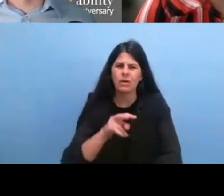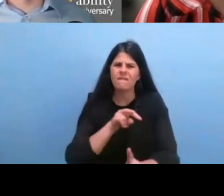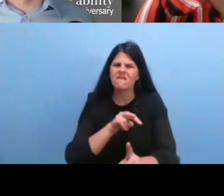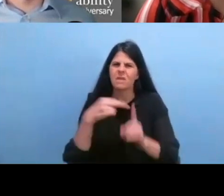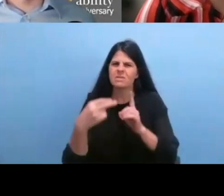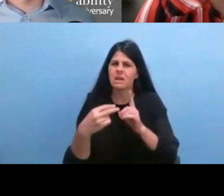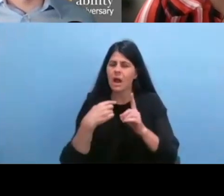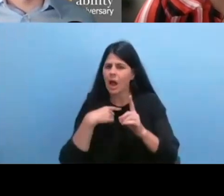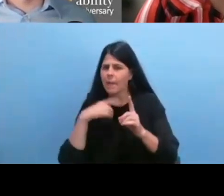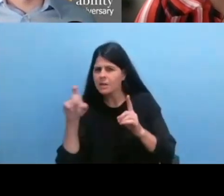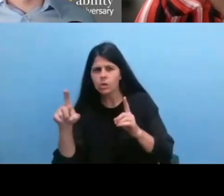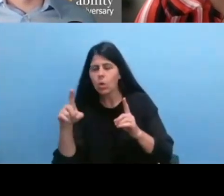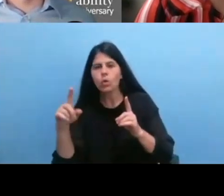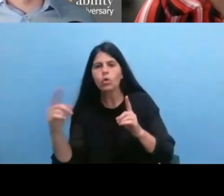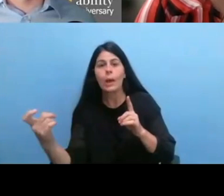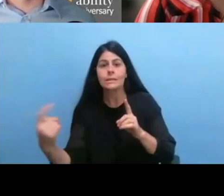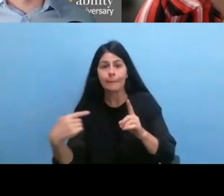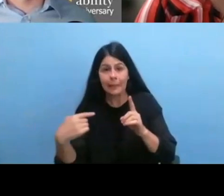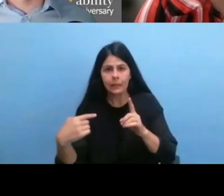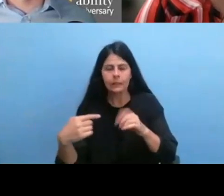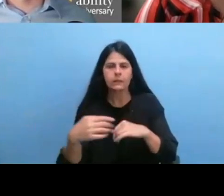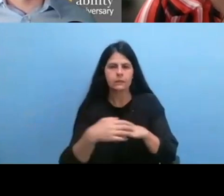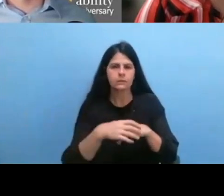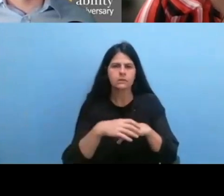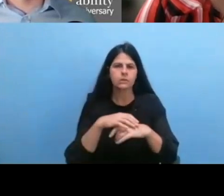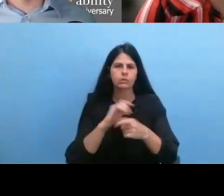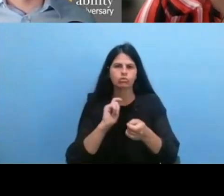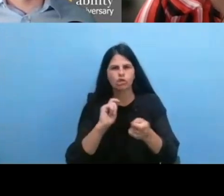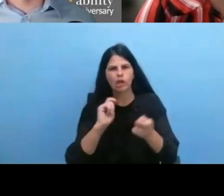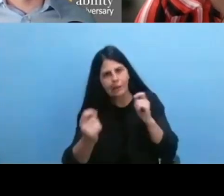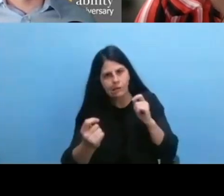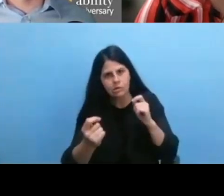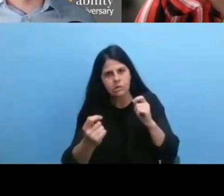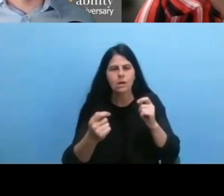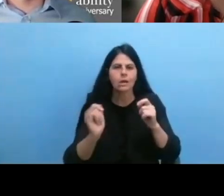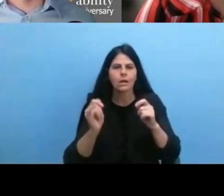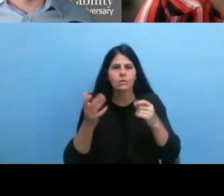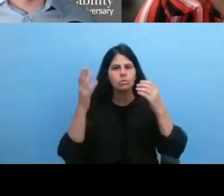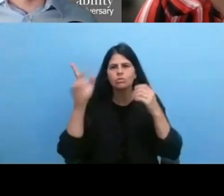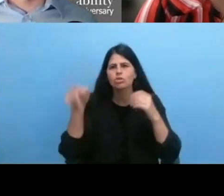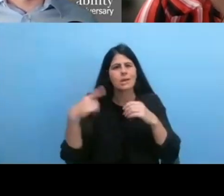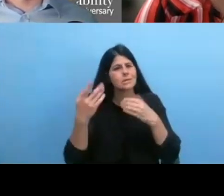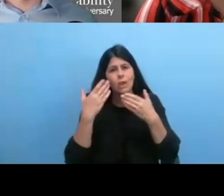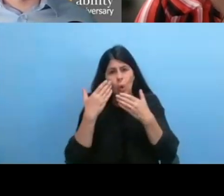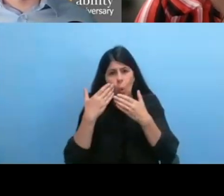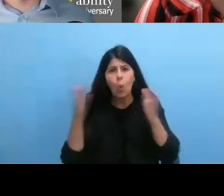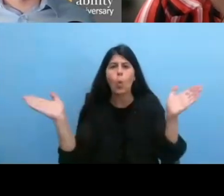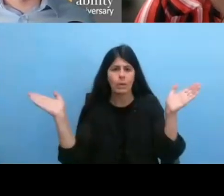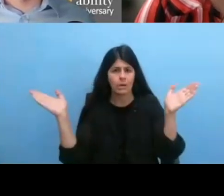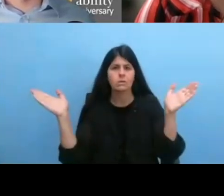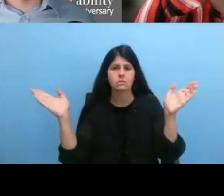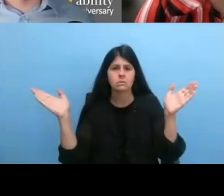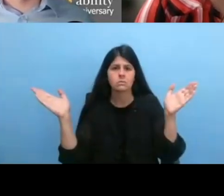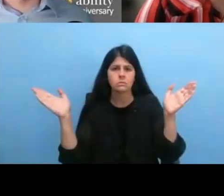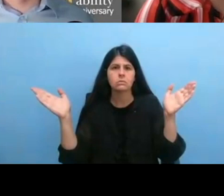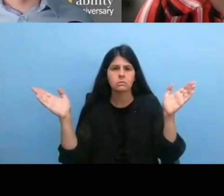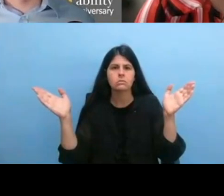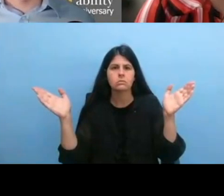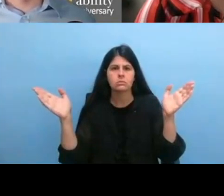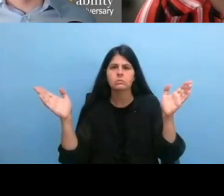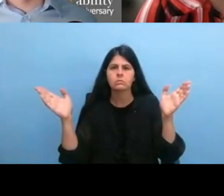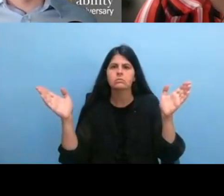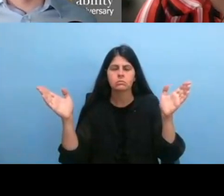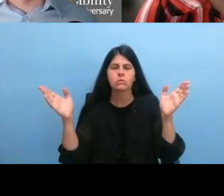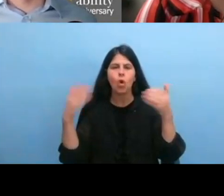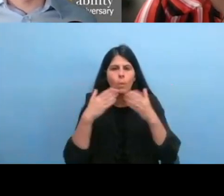and it's just a helpful, again, with that kind of being open to disability. I think that's a simple thing that maybe can be done in